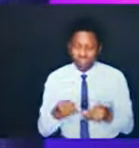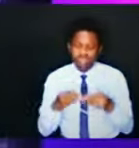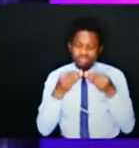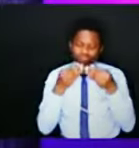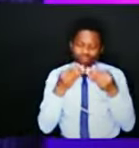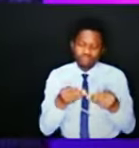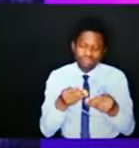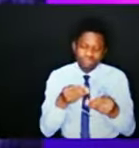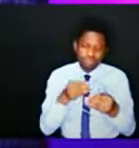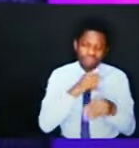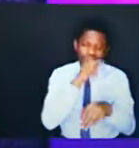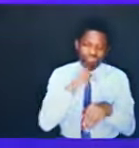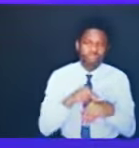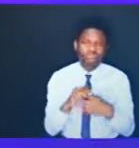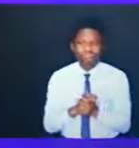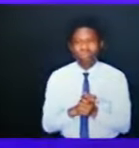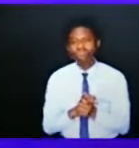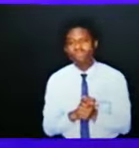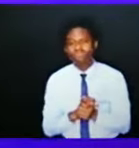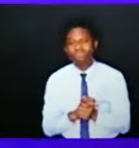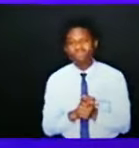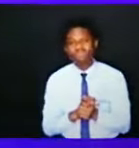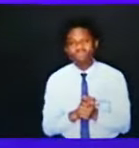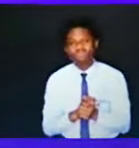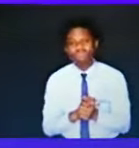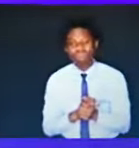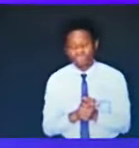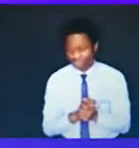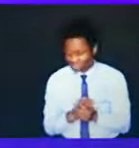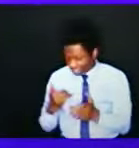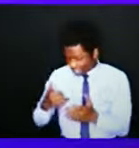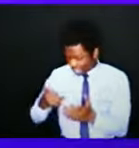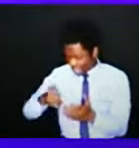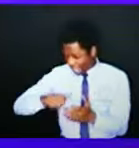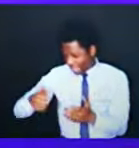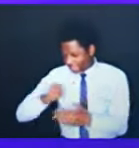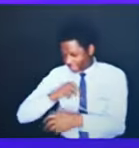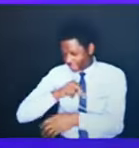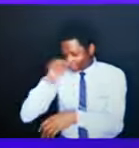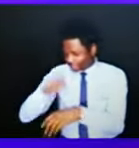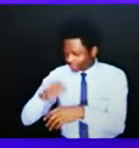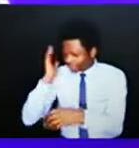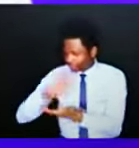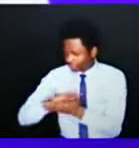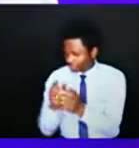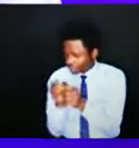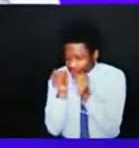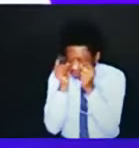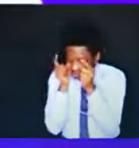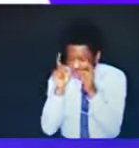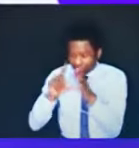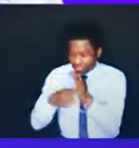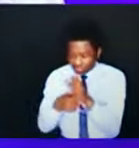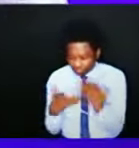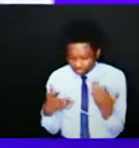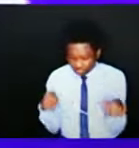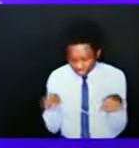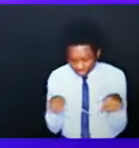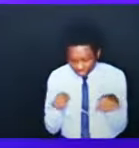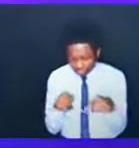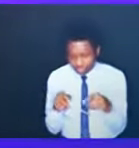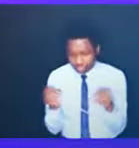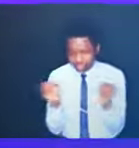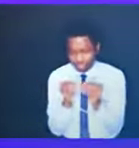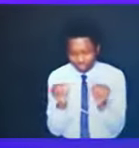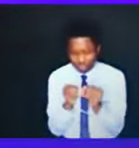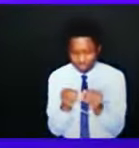ye memma mo eno ho. Now they will be in awe and will tremble at the abundant prosperity and